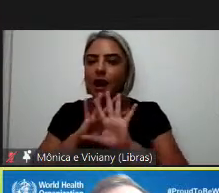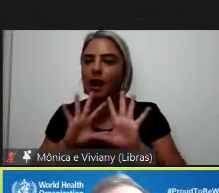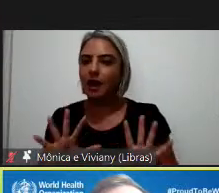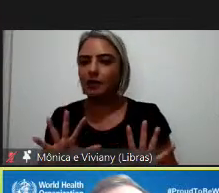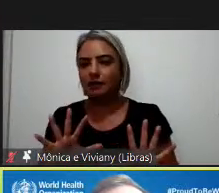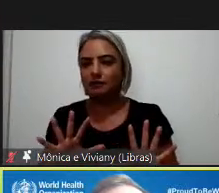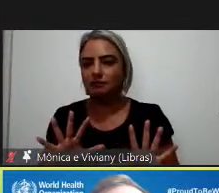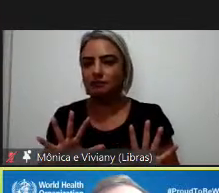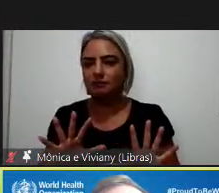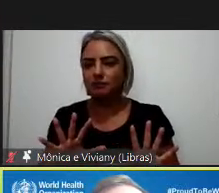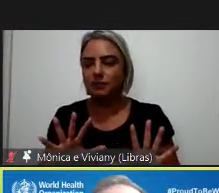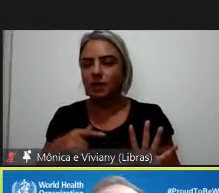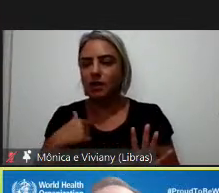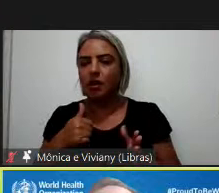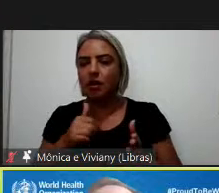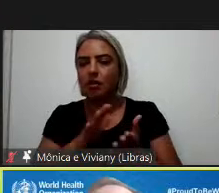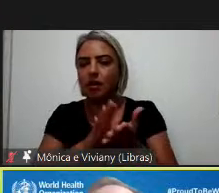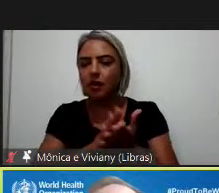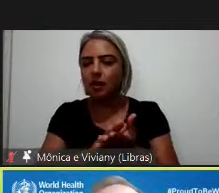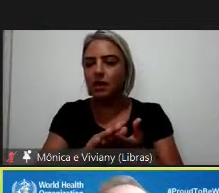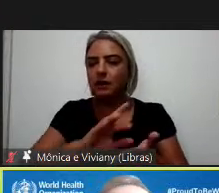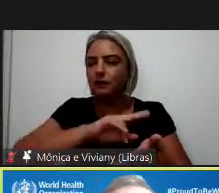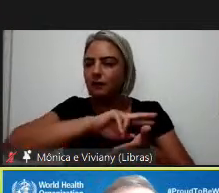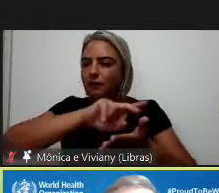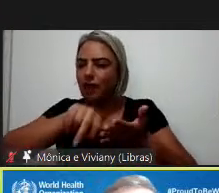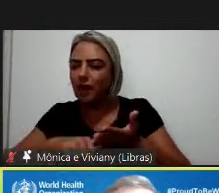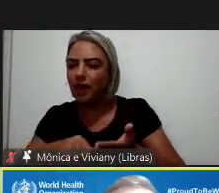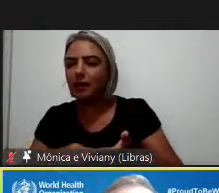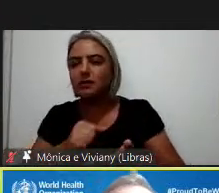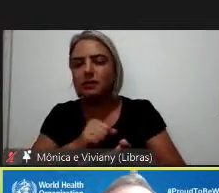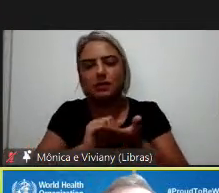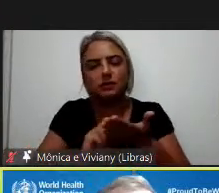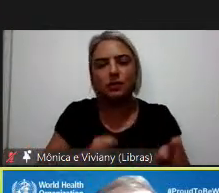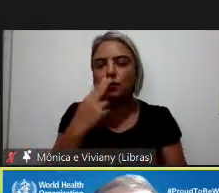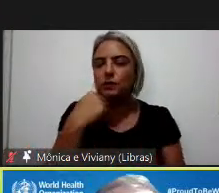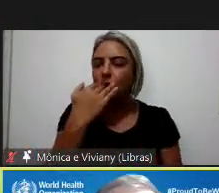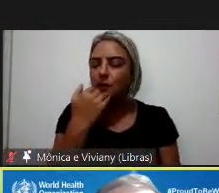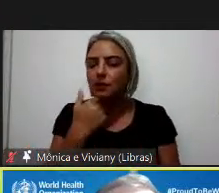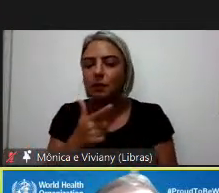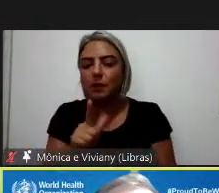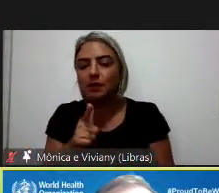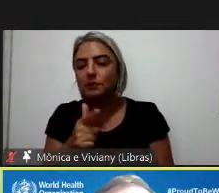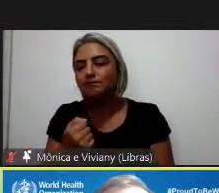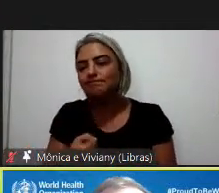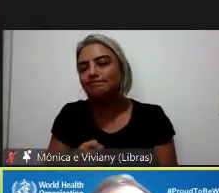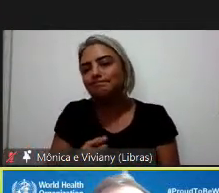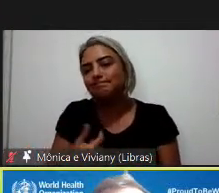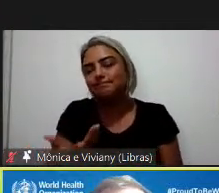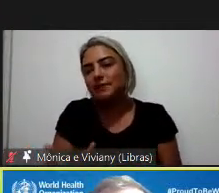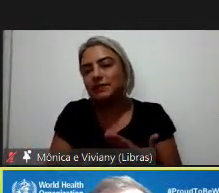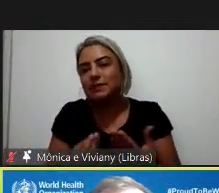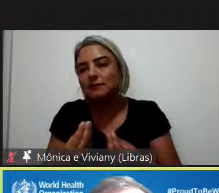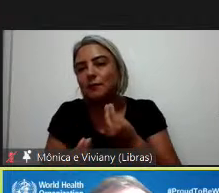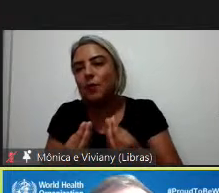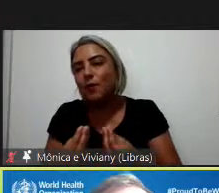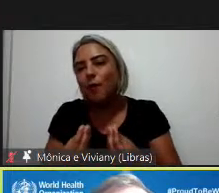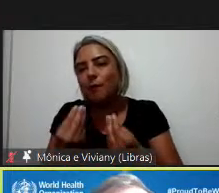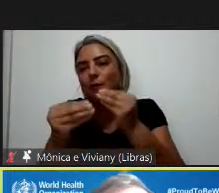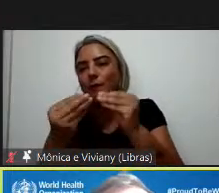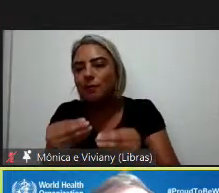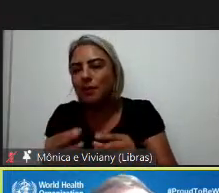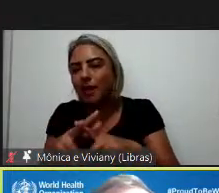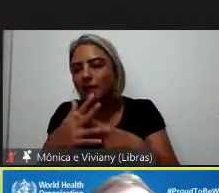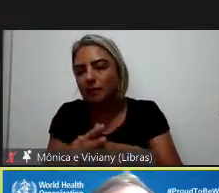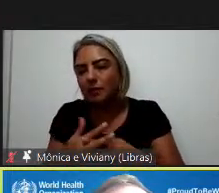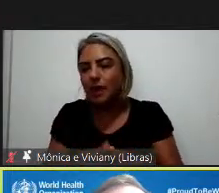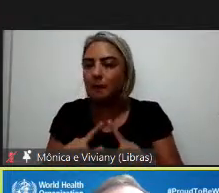on Nutrition, but we probably didn't have all the necessary tools. But now we have caught up. We have